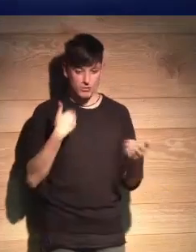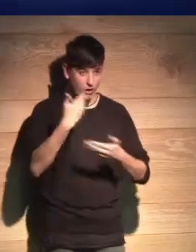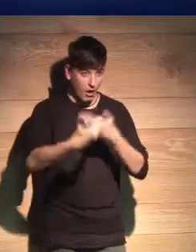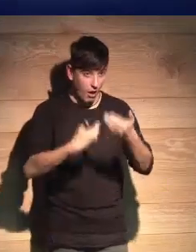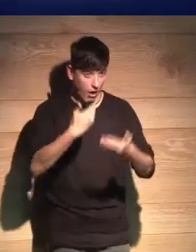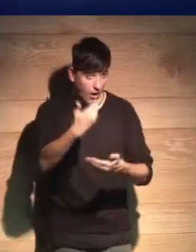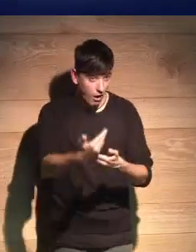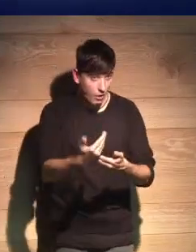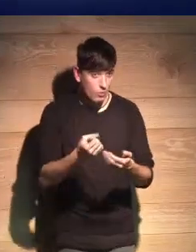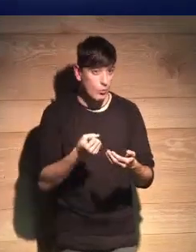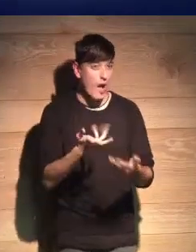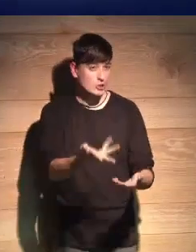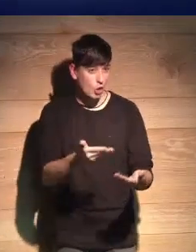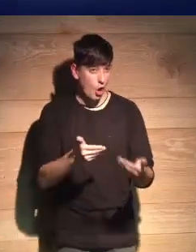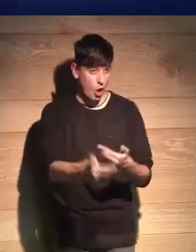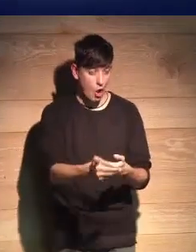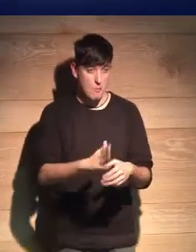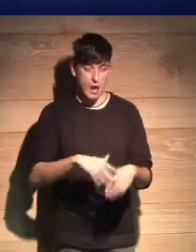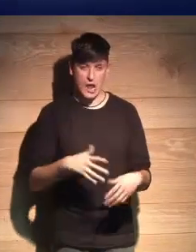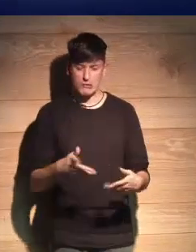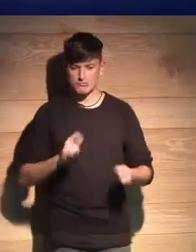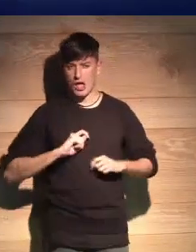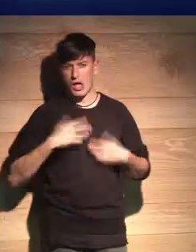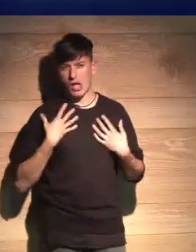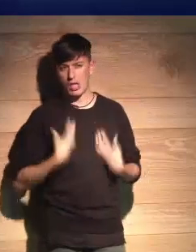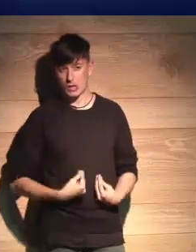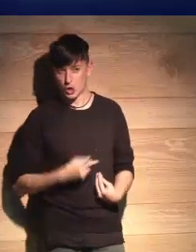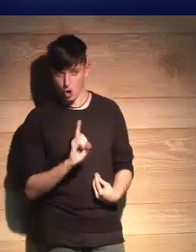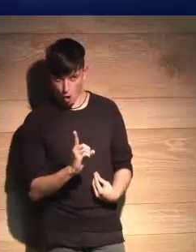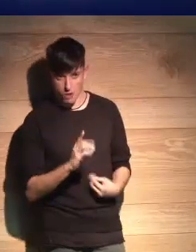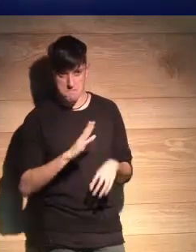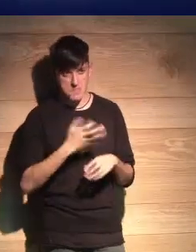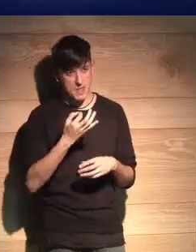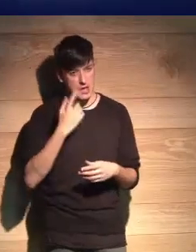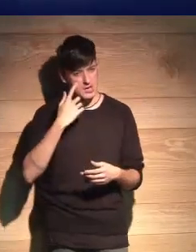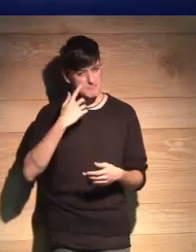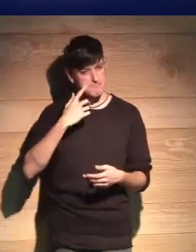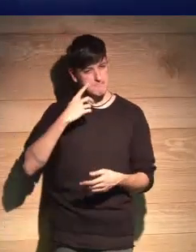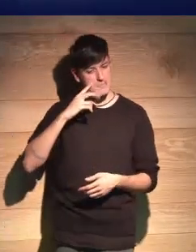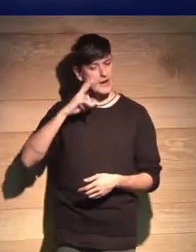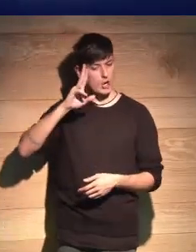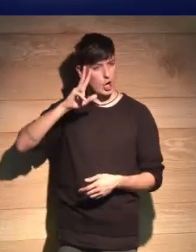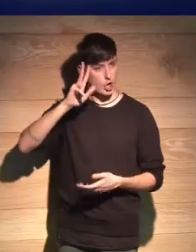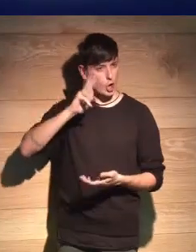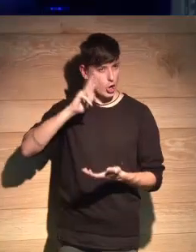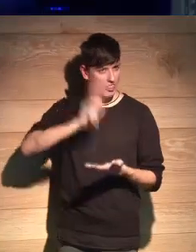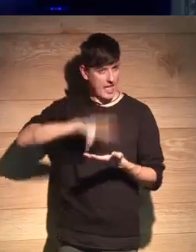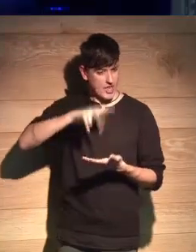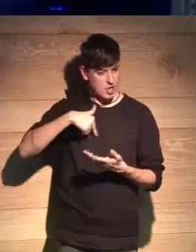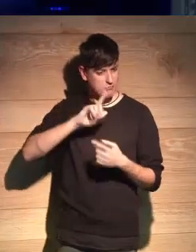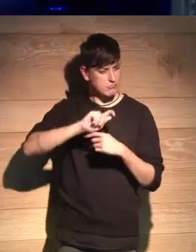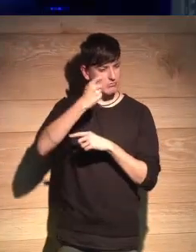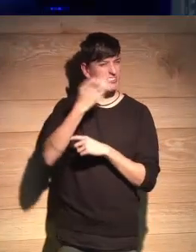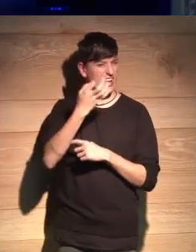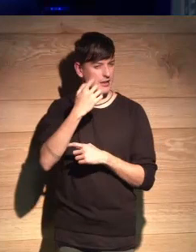how much progress we've made so that we won't fall into pessimism. And we have to recognize what we